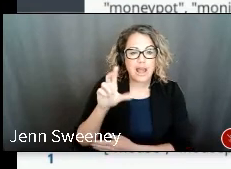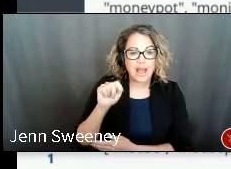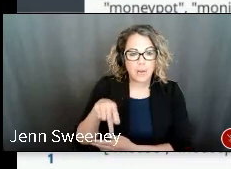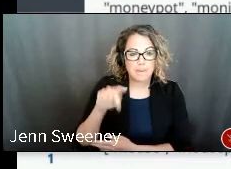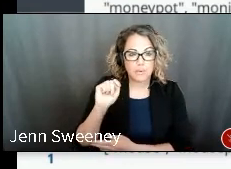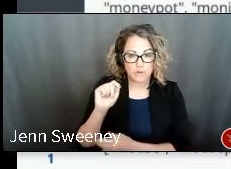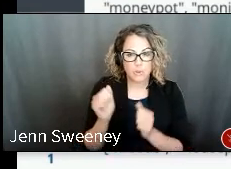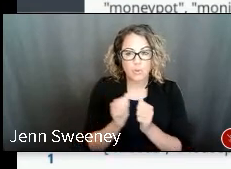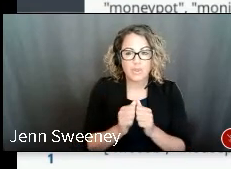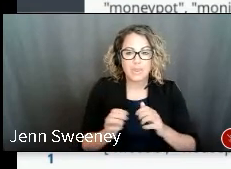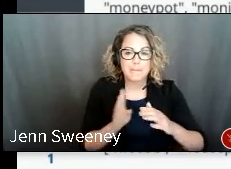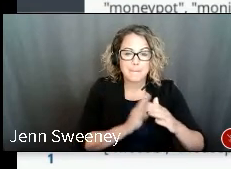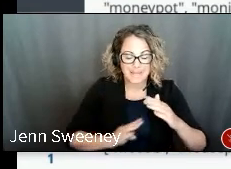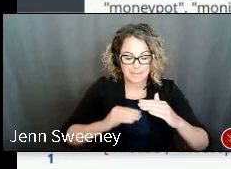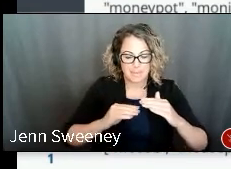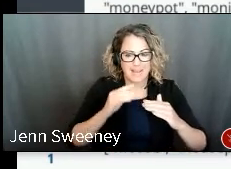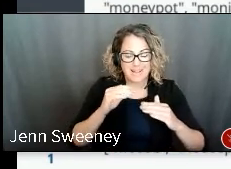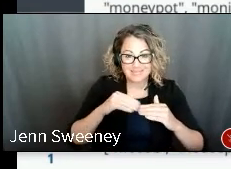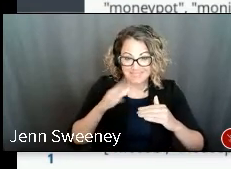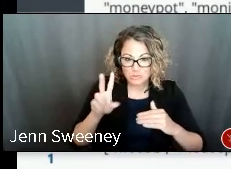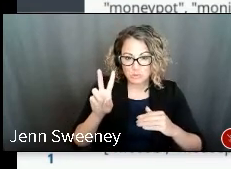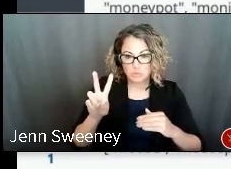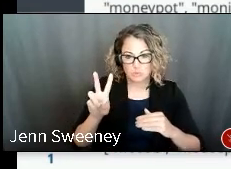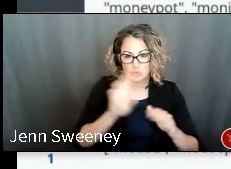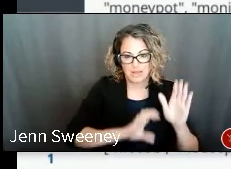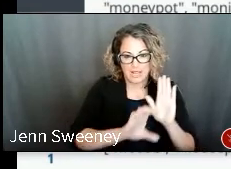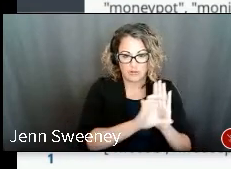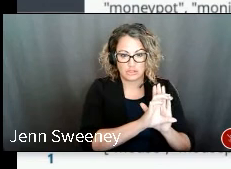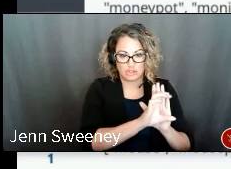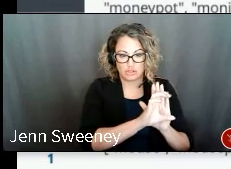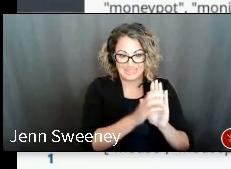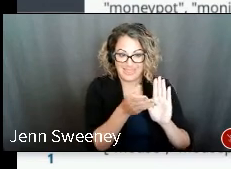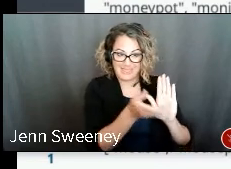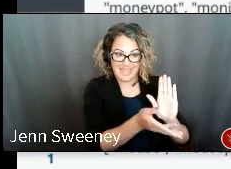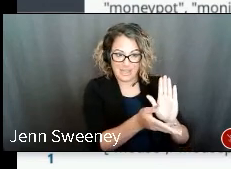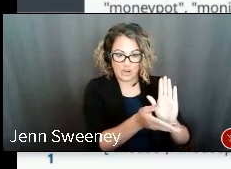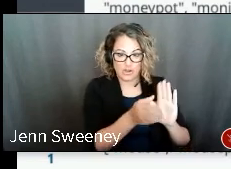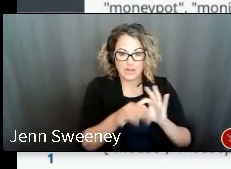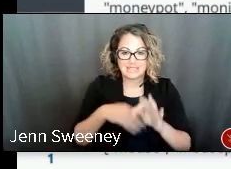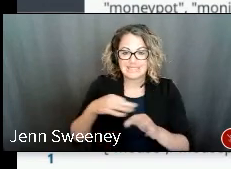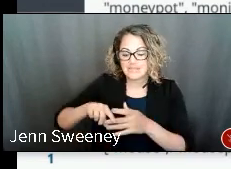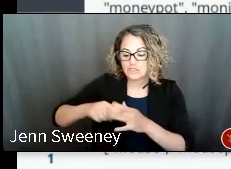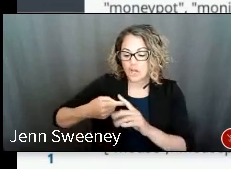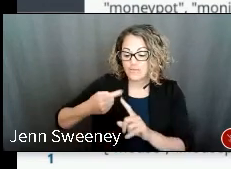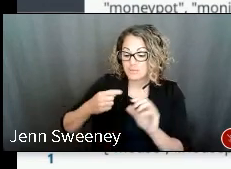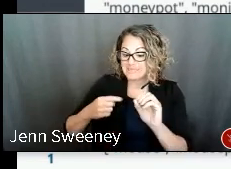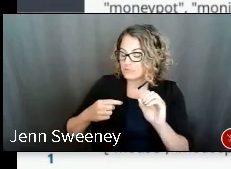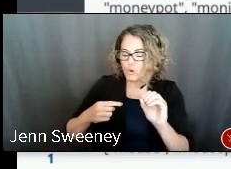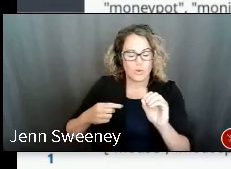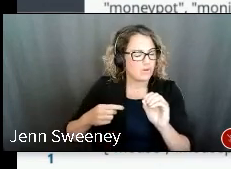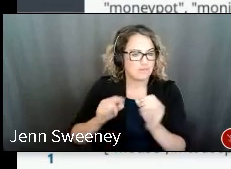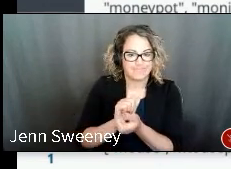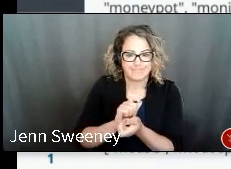with minimum of 2 characters. So for here, instead of using start from 0, we should actually